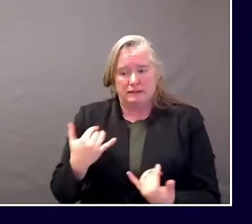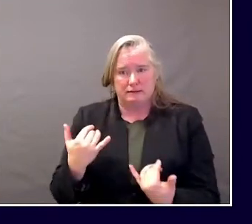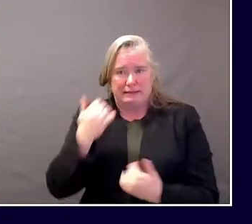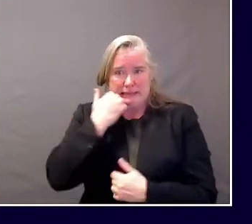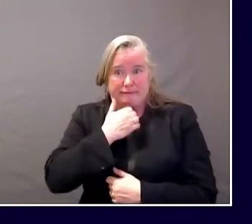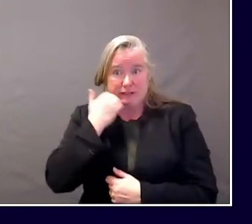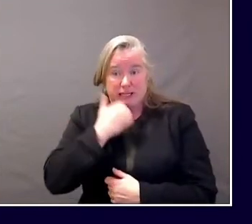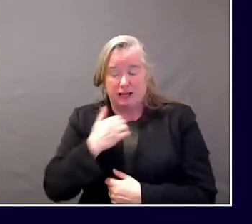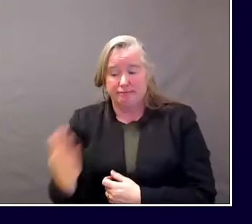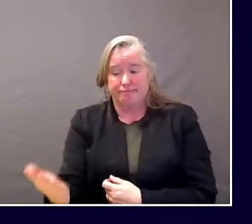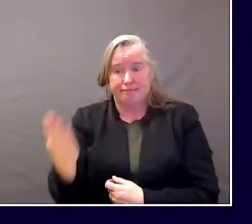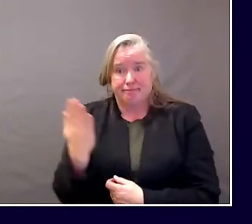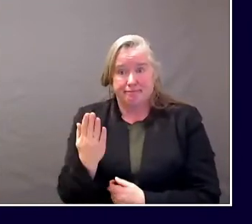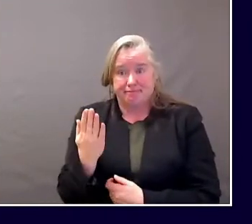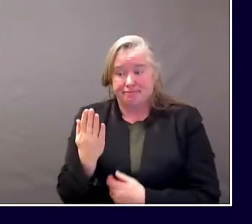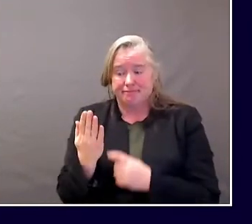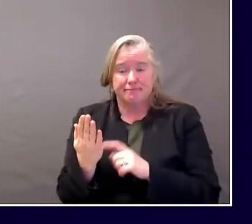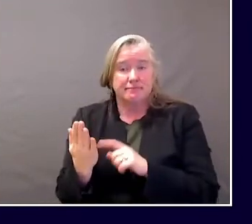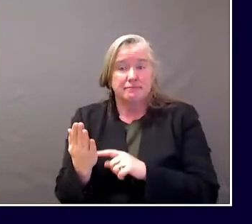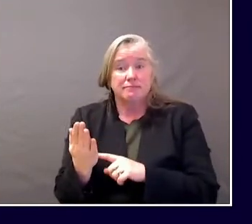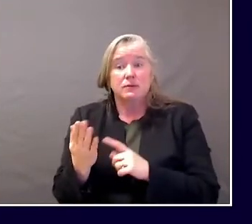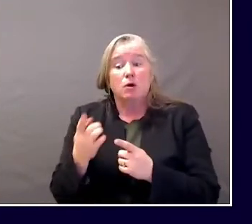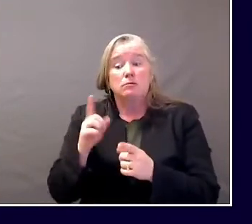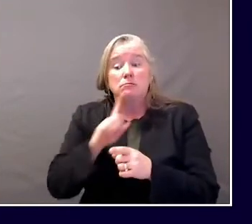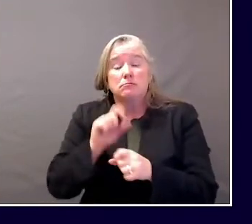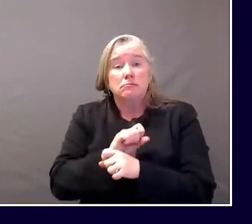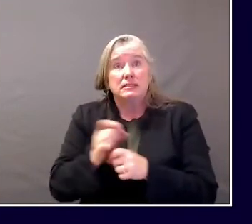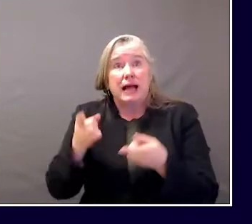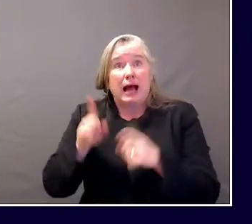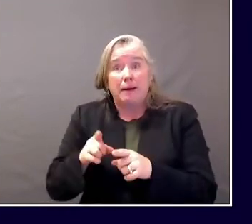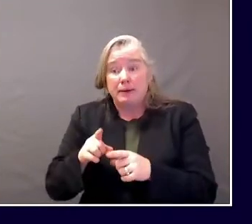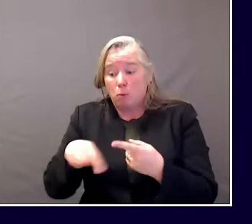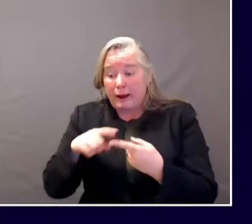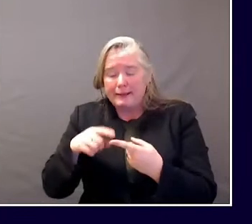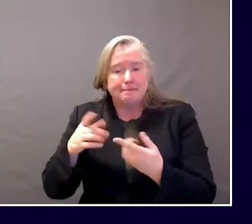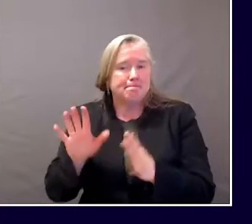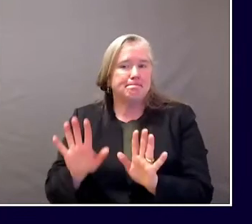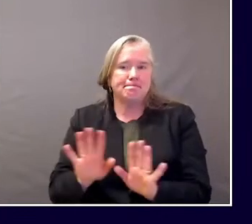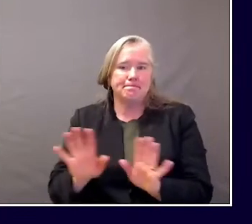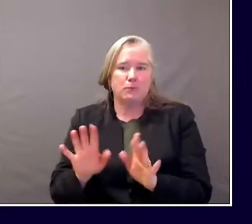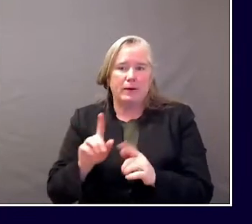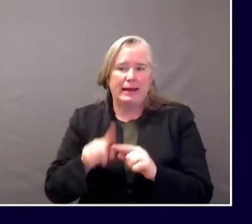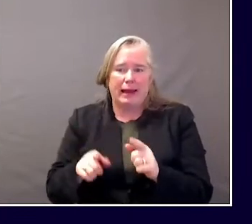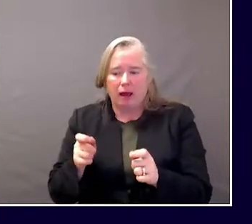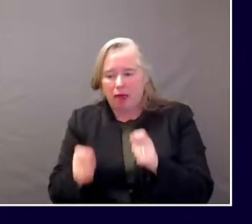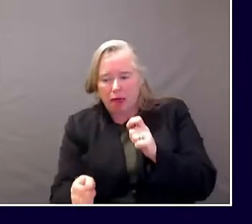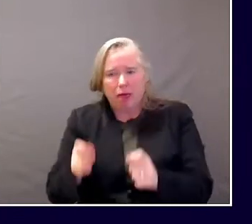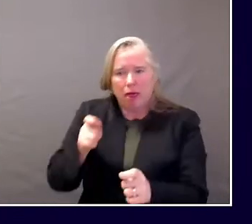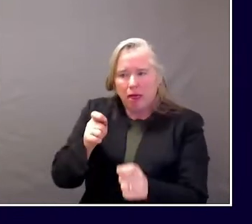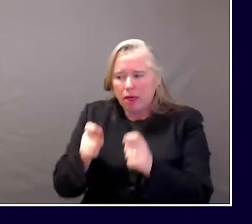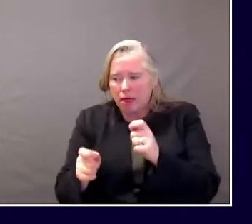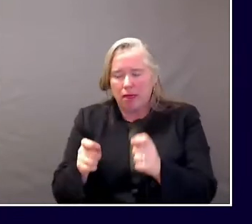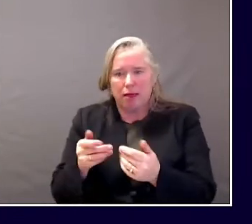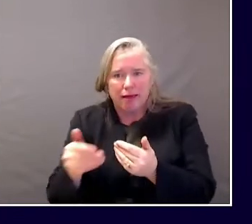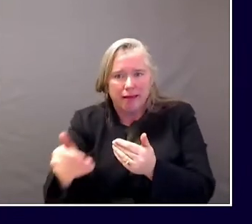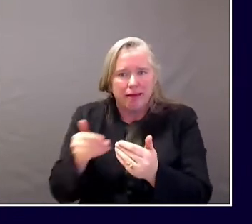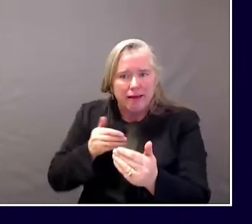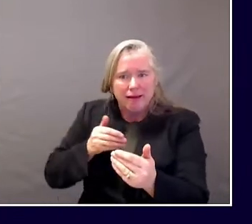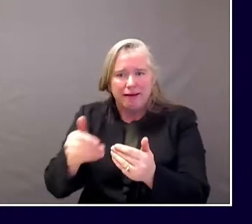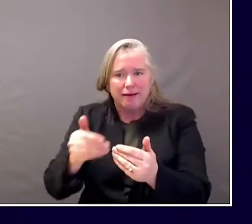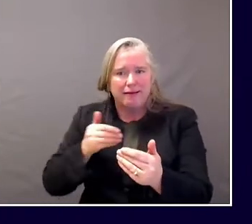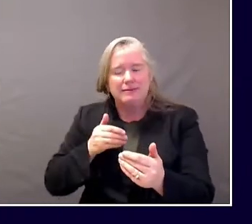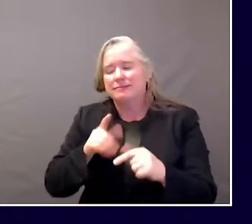was today, when you rewind 4 or 5 weeks, a difference of 35. It is really difficult to